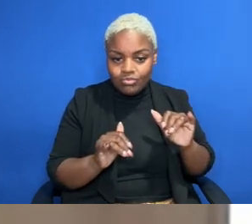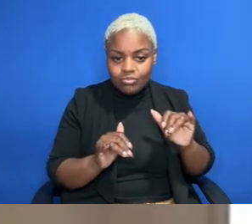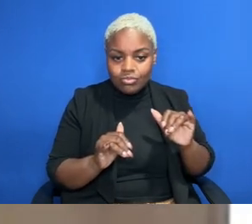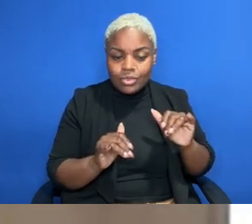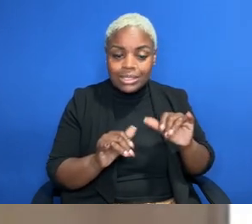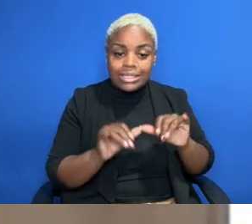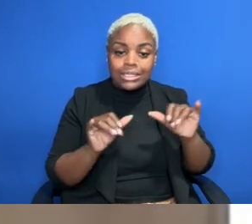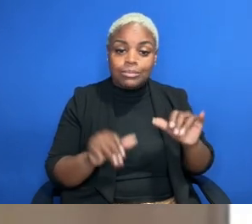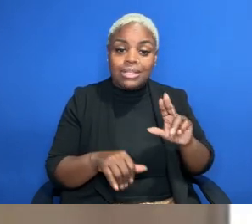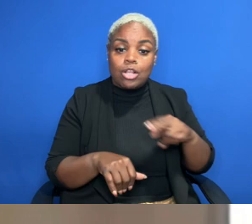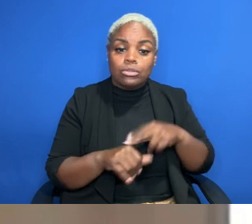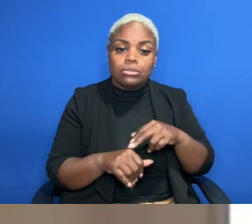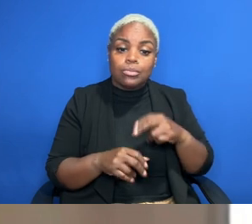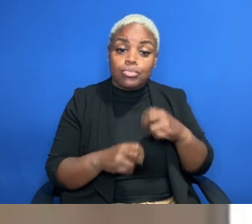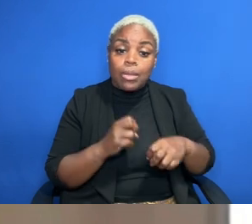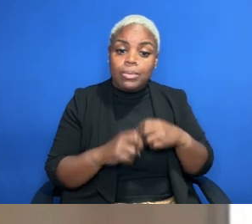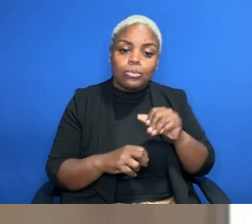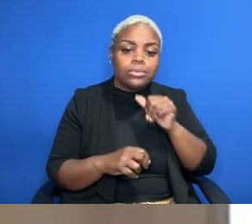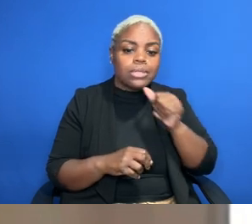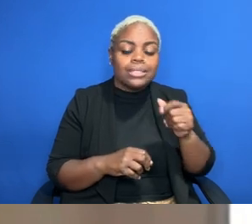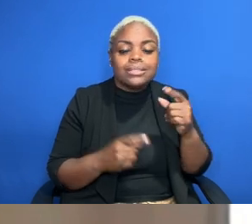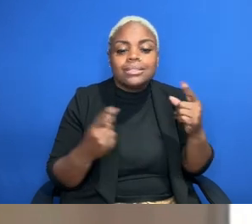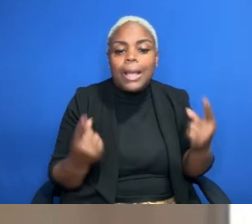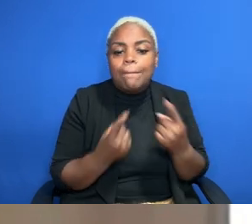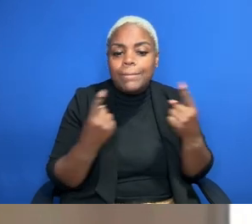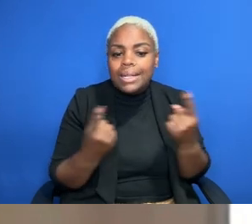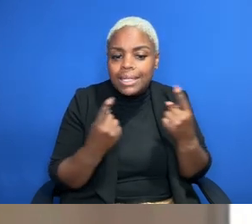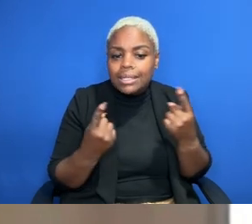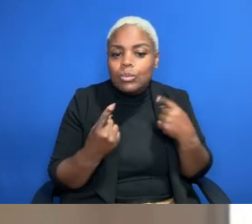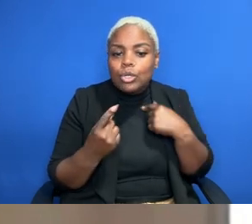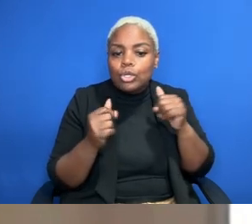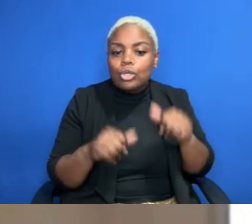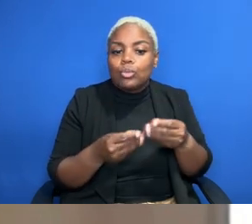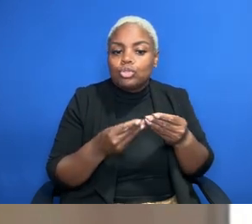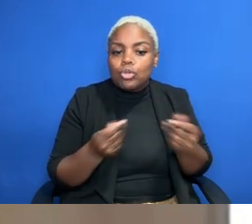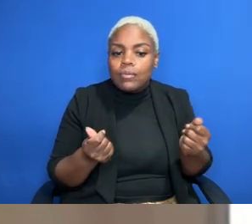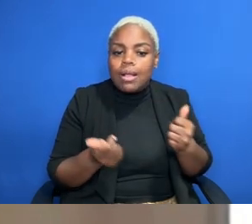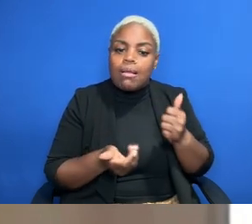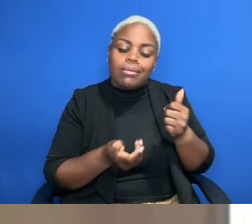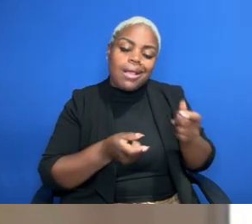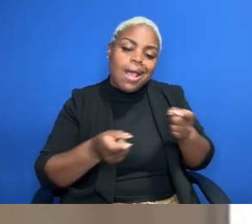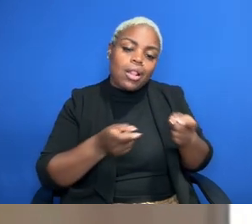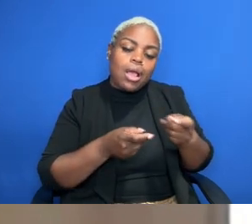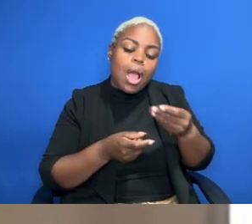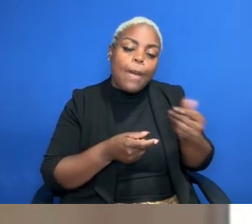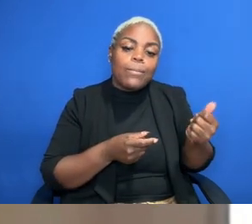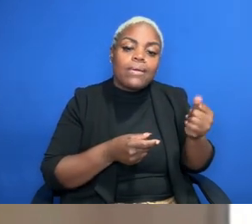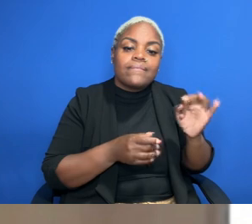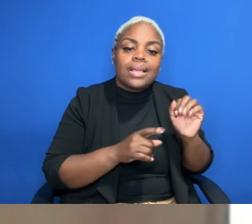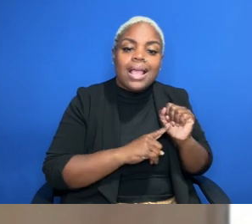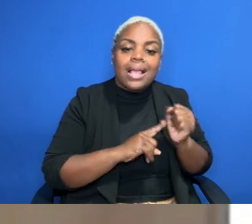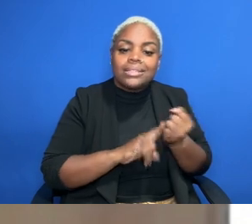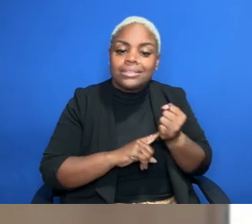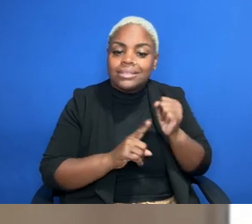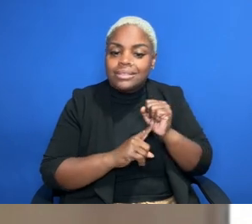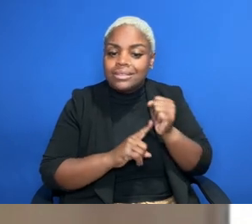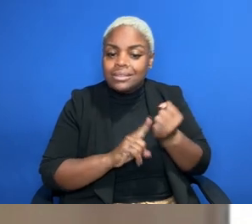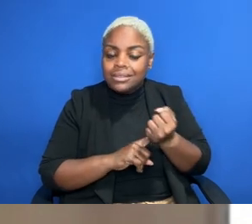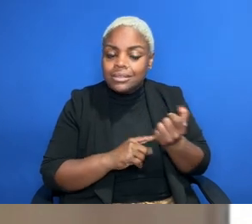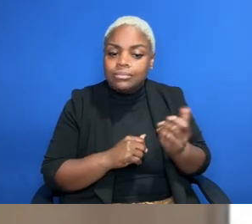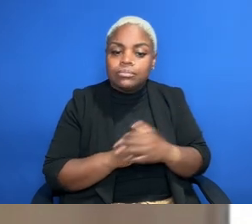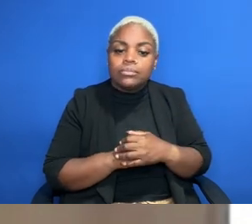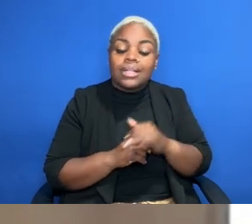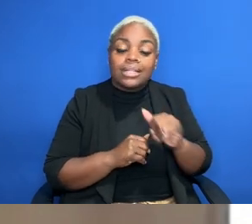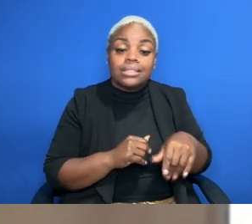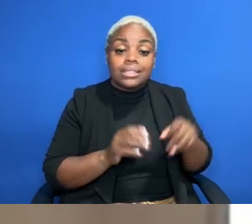realized the systemic nature of the problem, that this was really not something that we could resolve by handling a couple